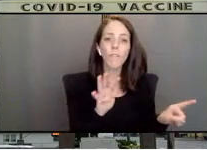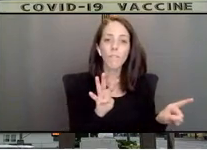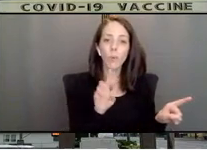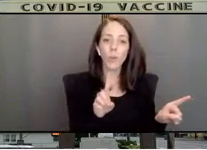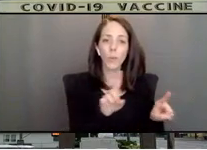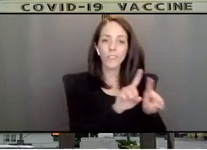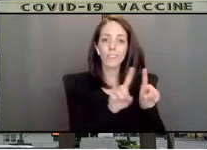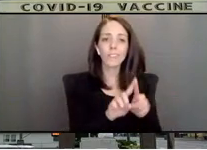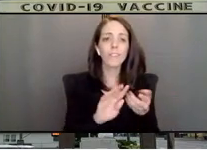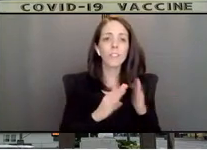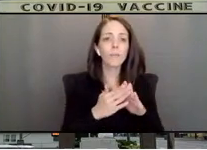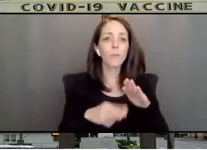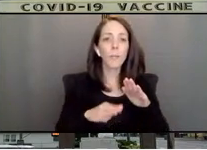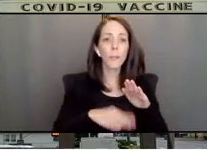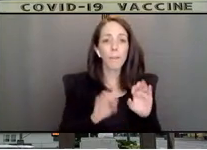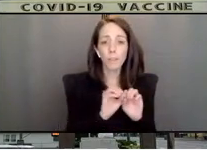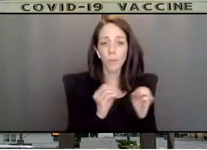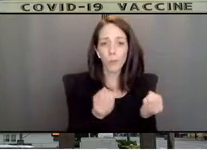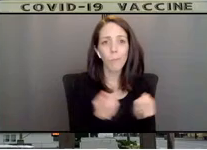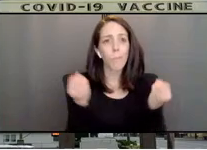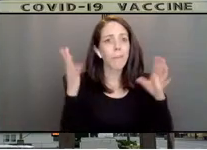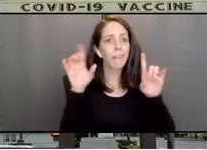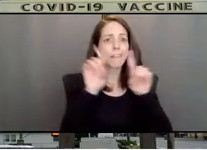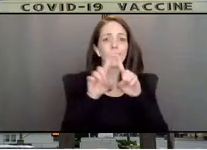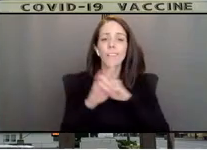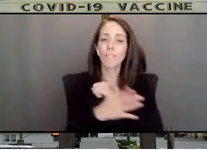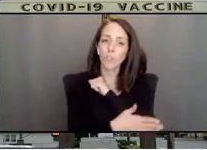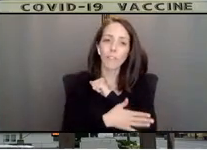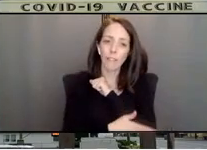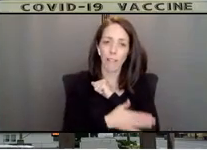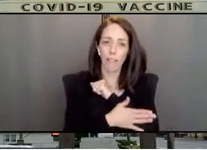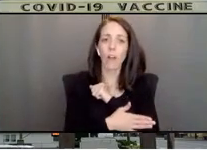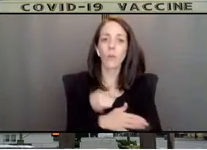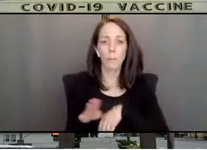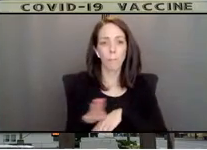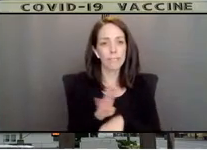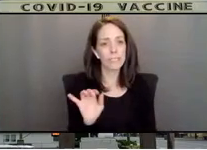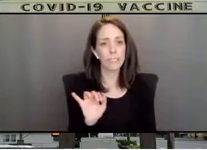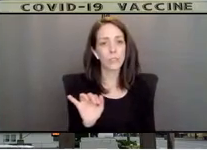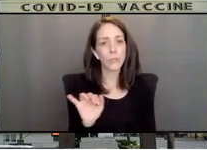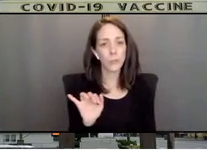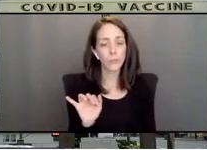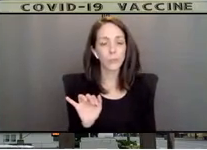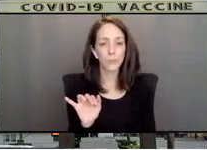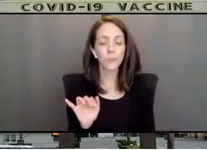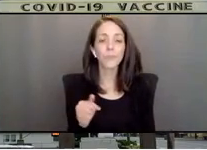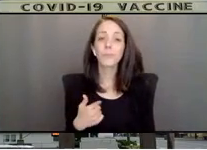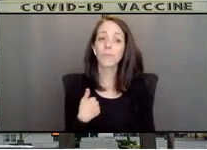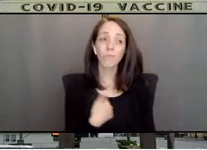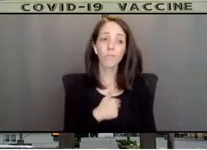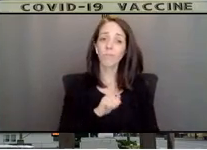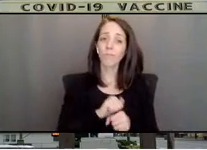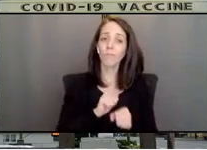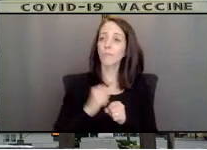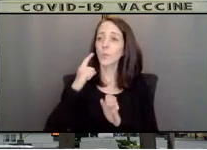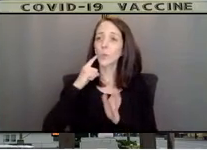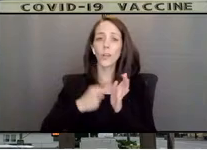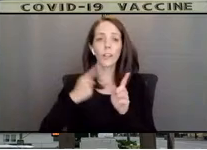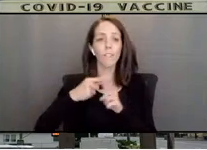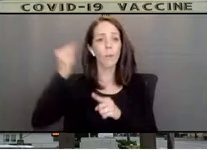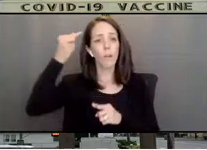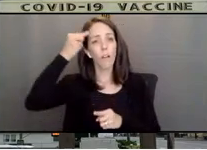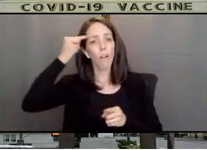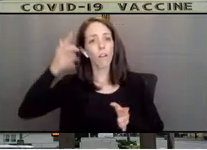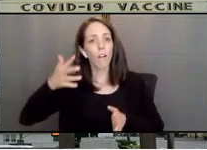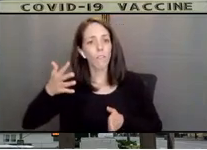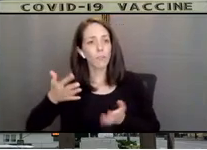multiple county programs since the inception of the Vaccine Equity Committee. Our work has been recognized by the governor as instrumental in reaching communities